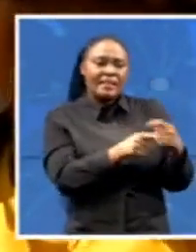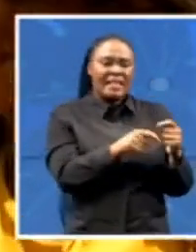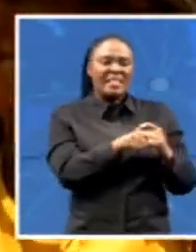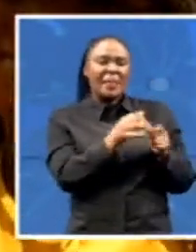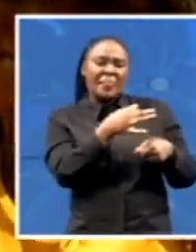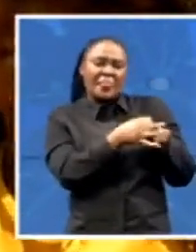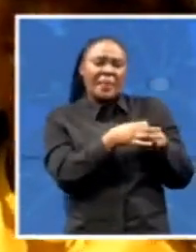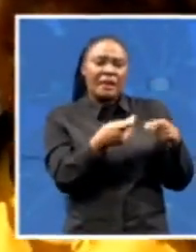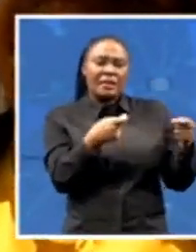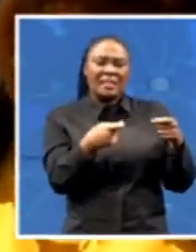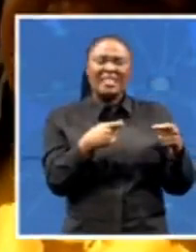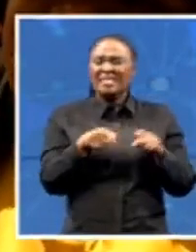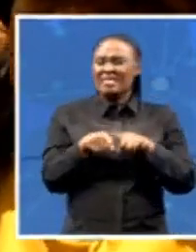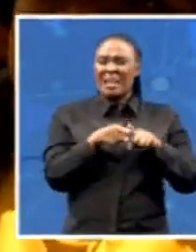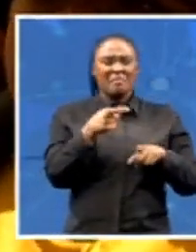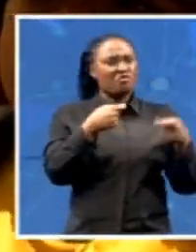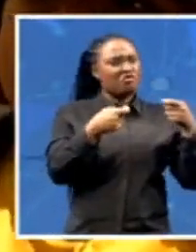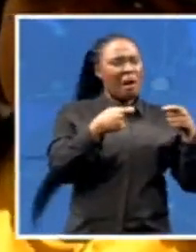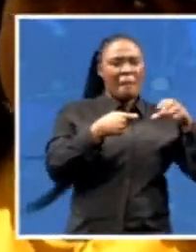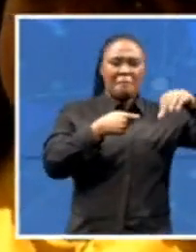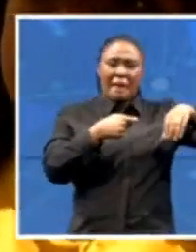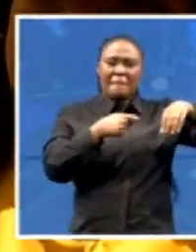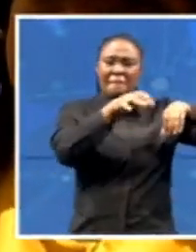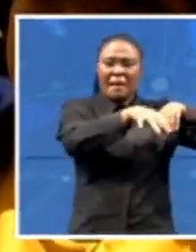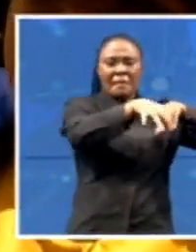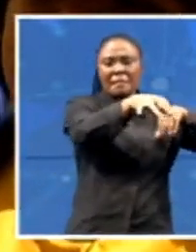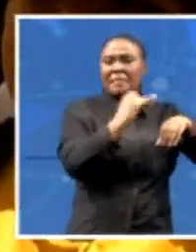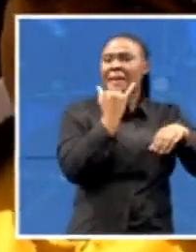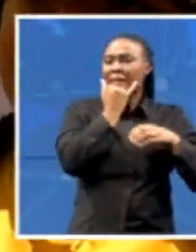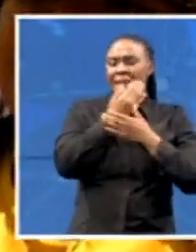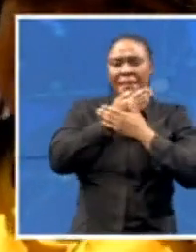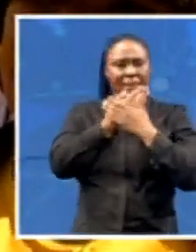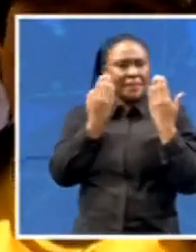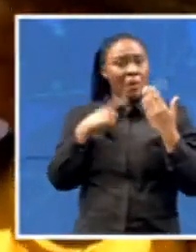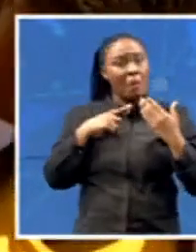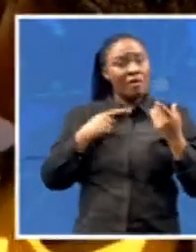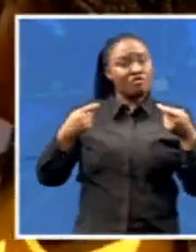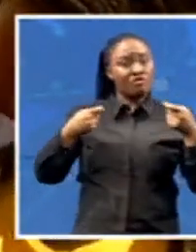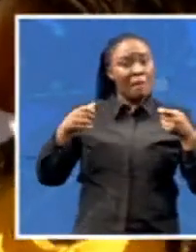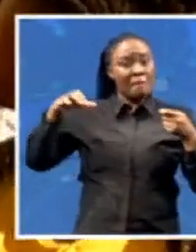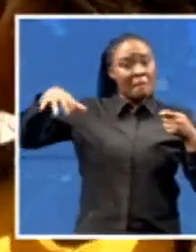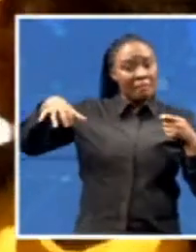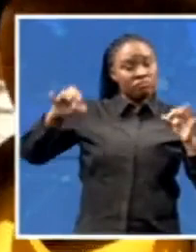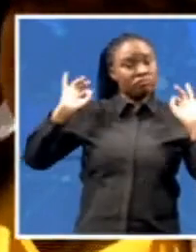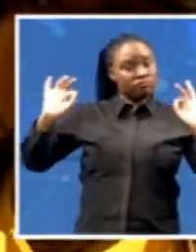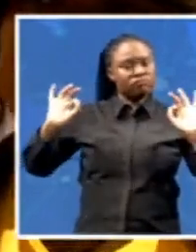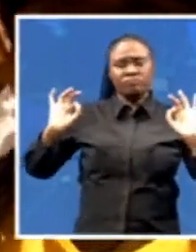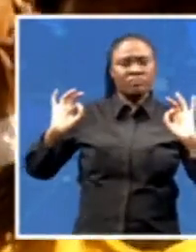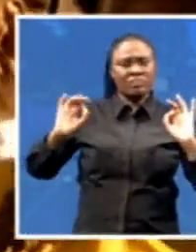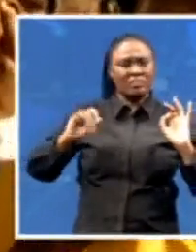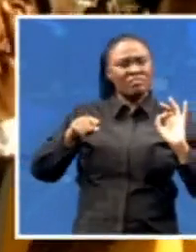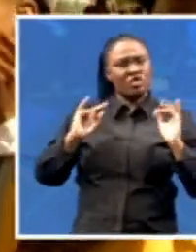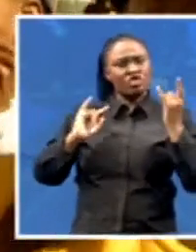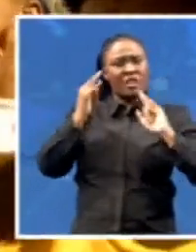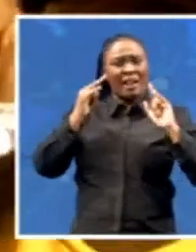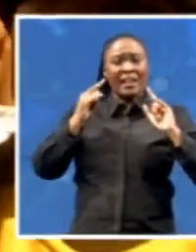and time to time we are going to see fire coming because our shop has been town it has been reduced into small shops and the type of